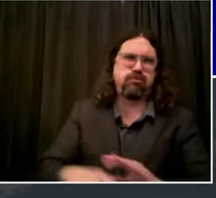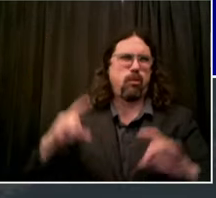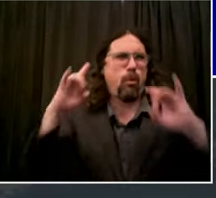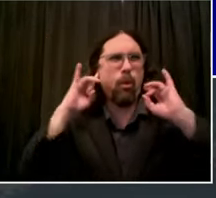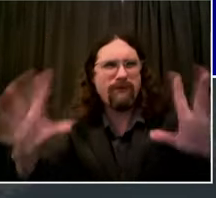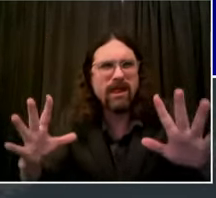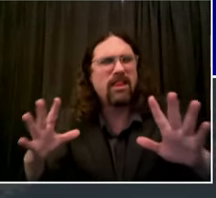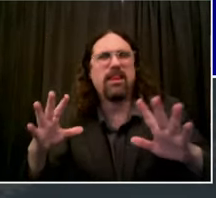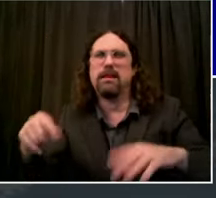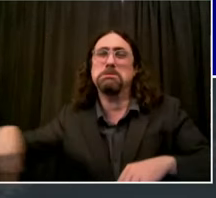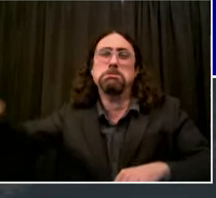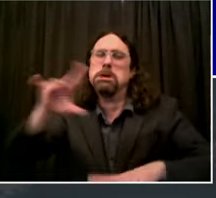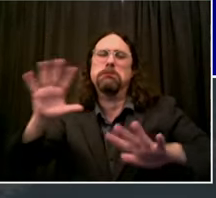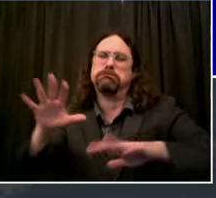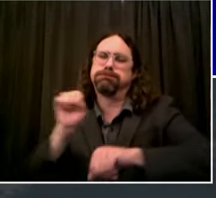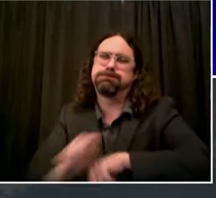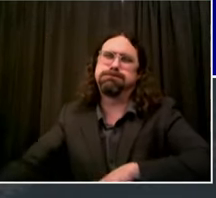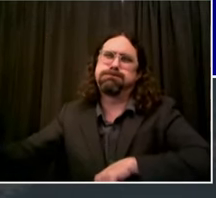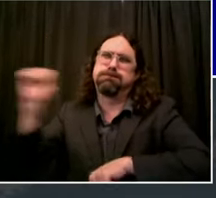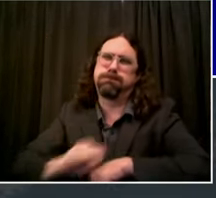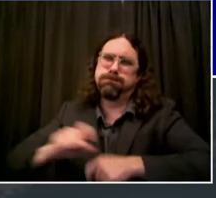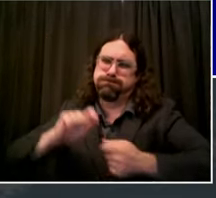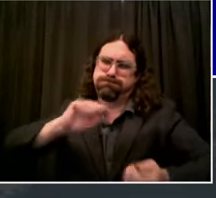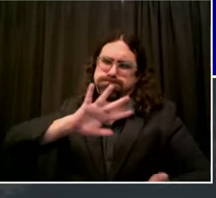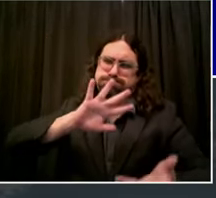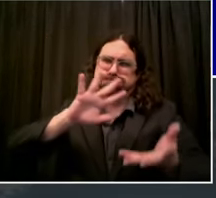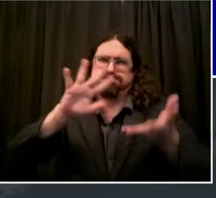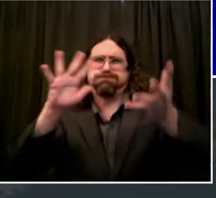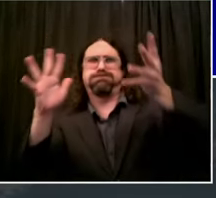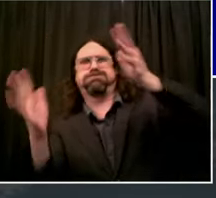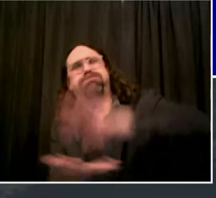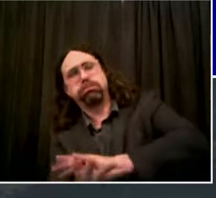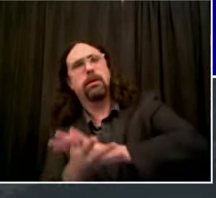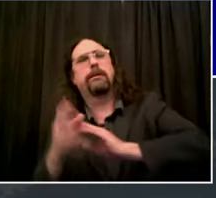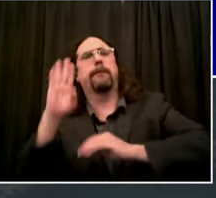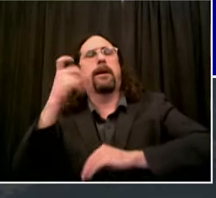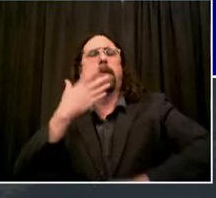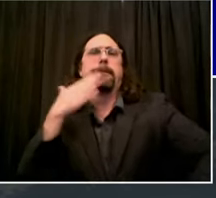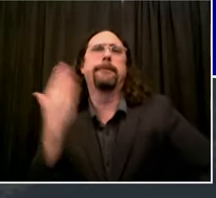change the heart and soul of the people of the Bronx or the people of this city.